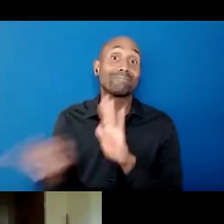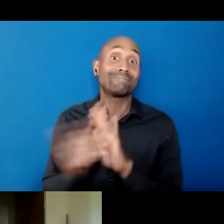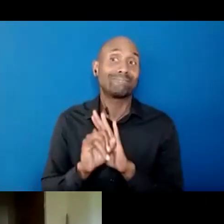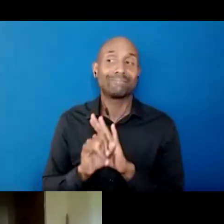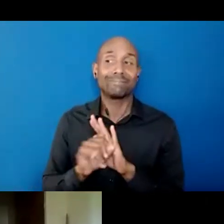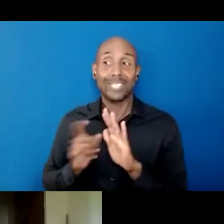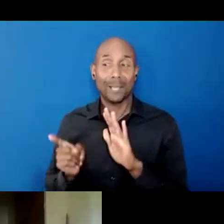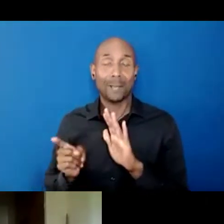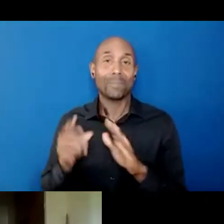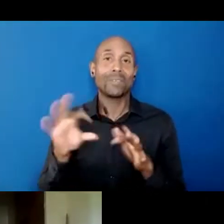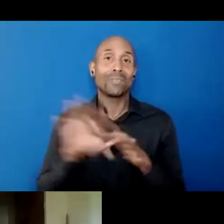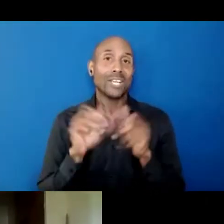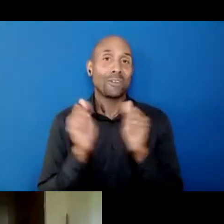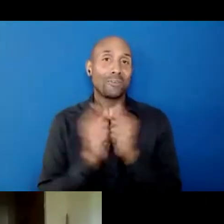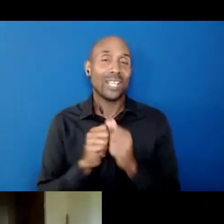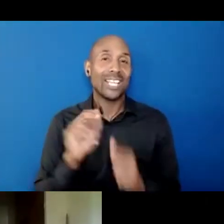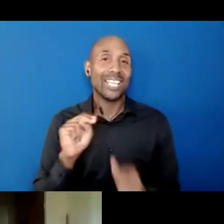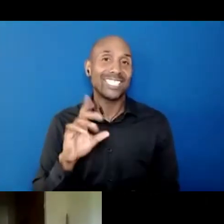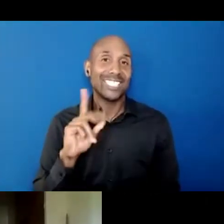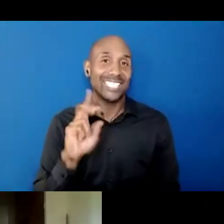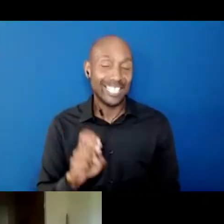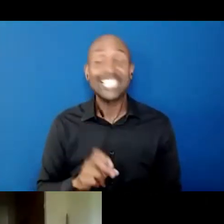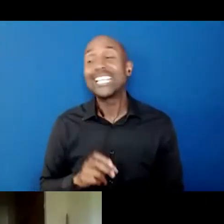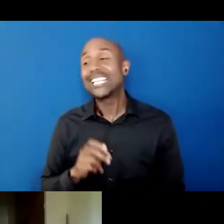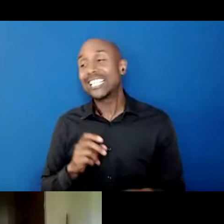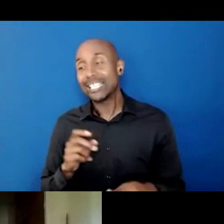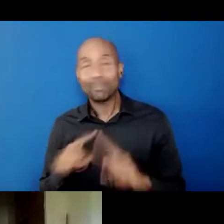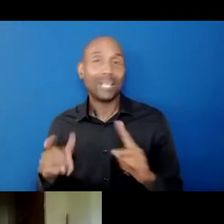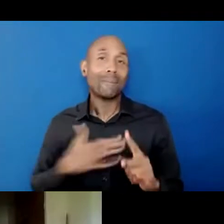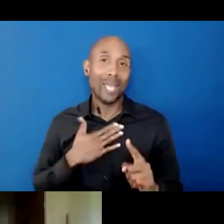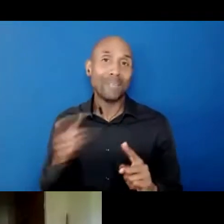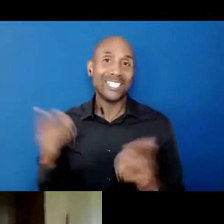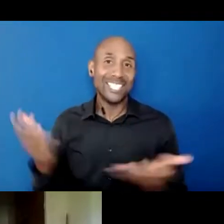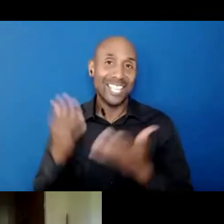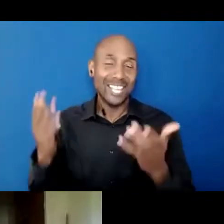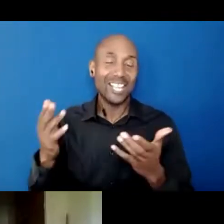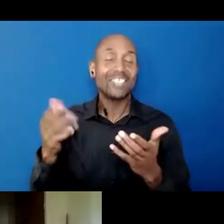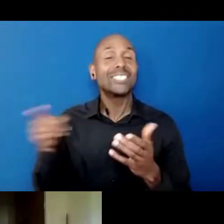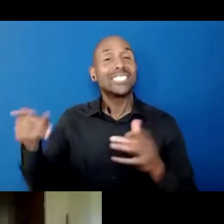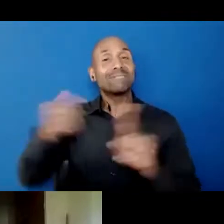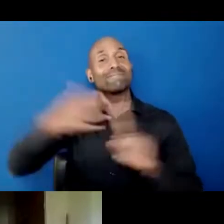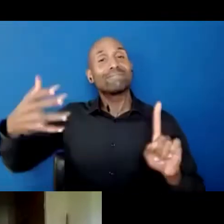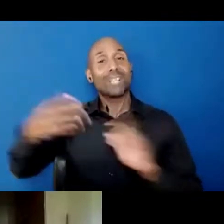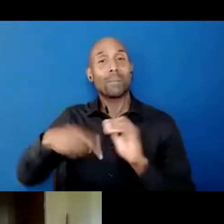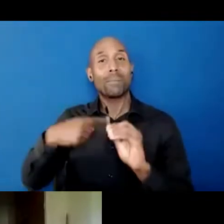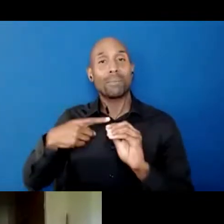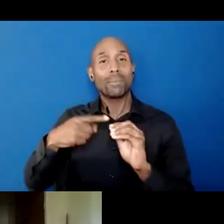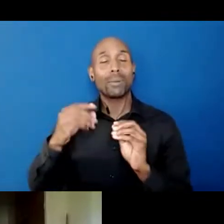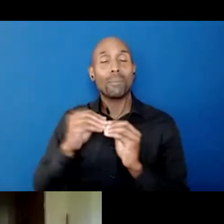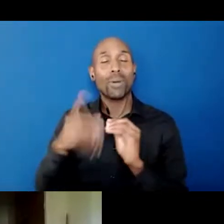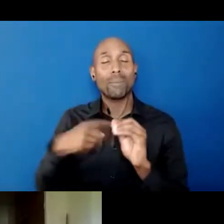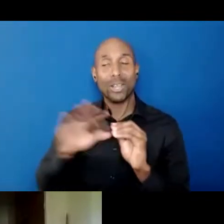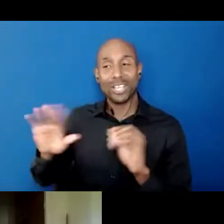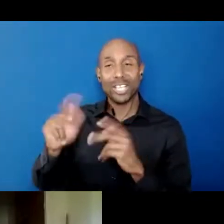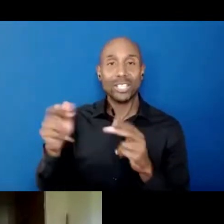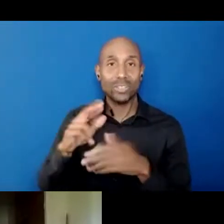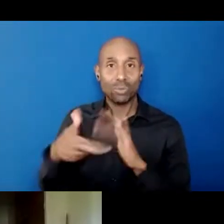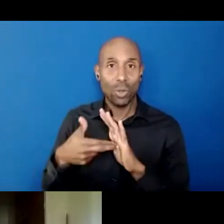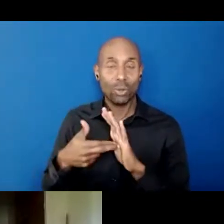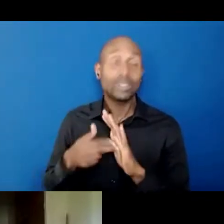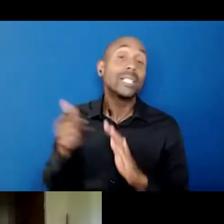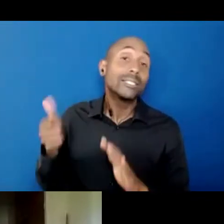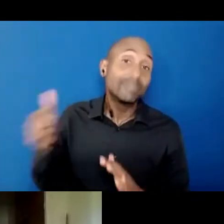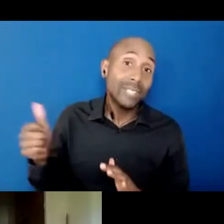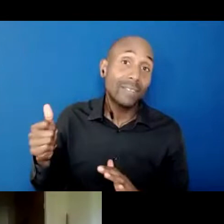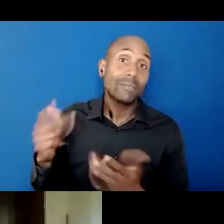role specifically to the Clearinghouse. He is the program officer for a Clearinghouse project, and there's so